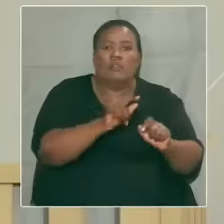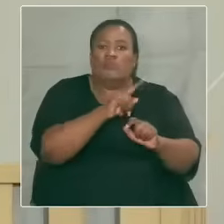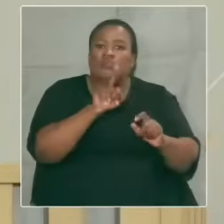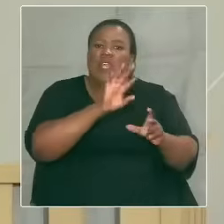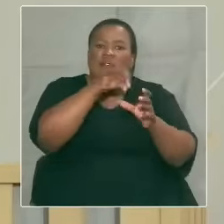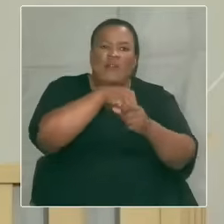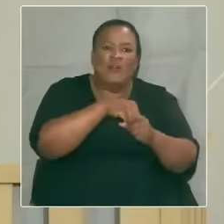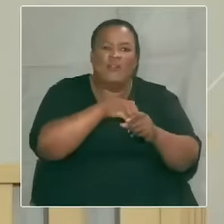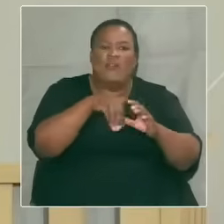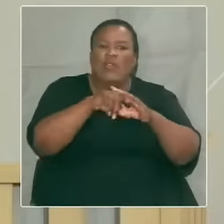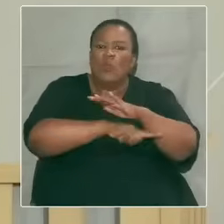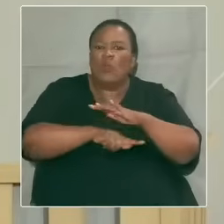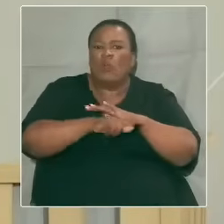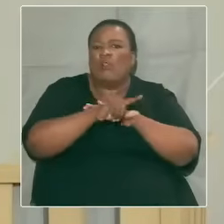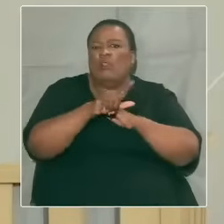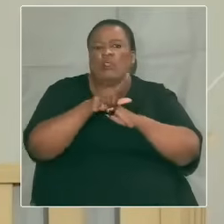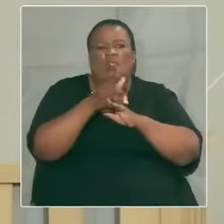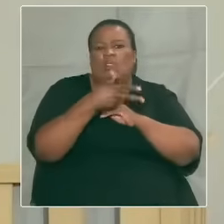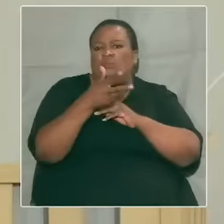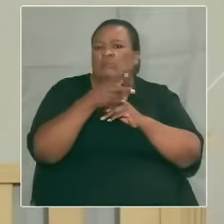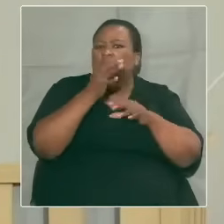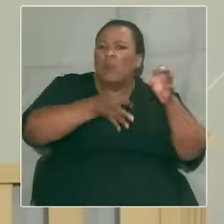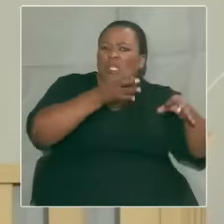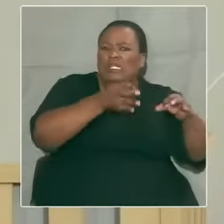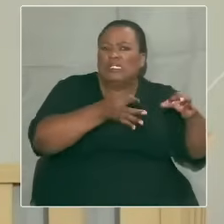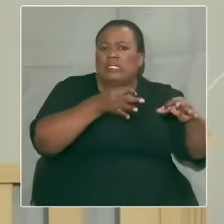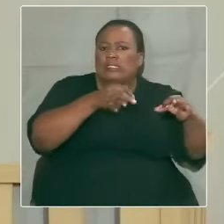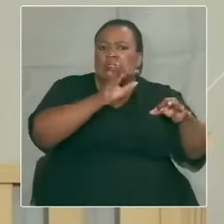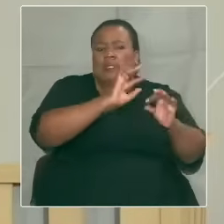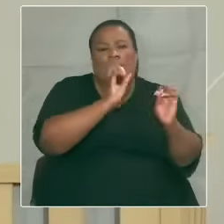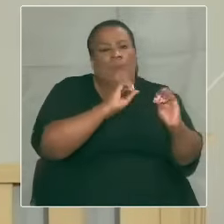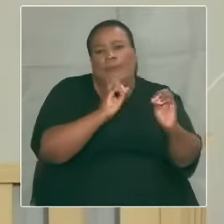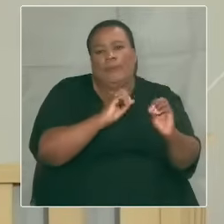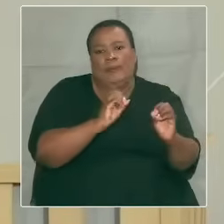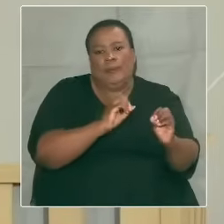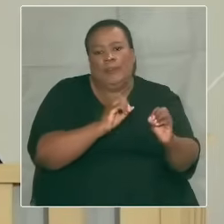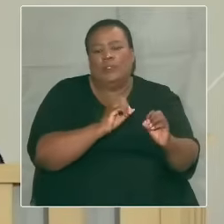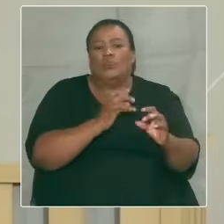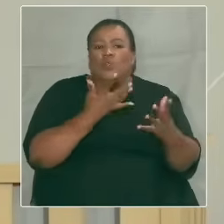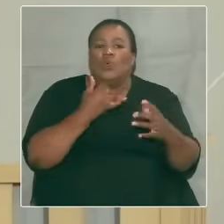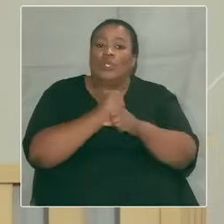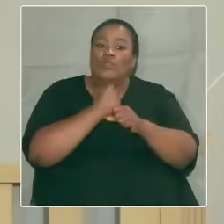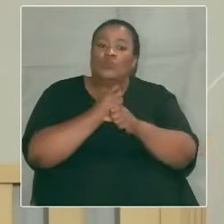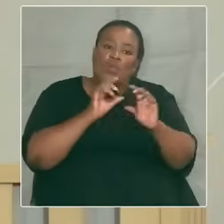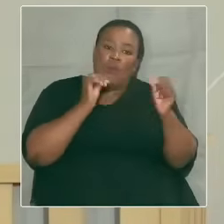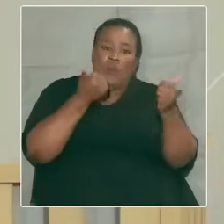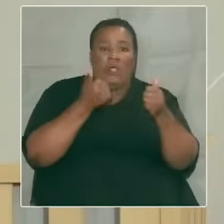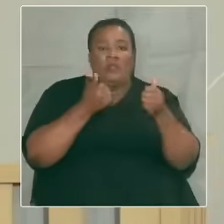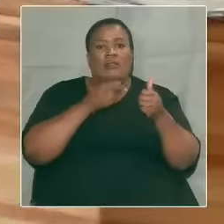involved in local politics whatsoever. So thanks.